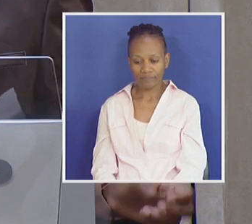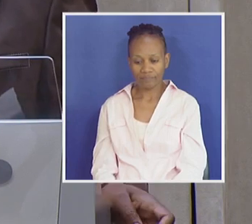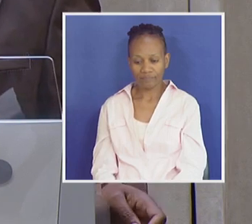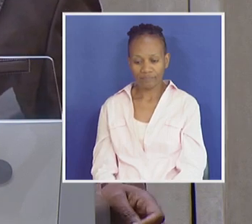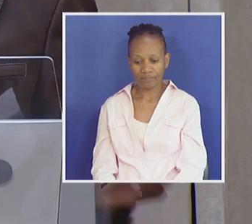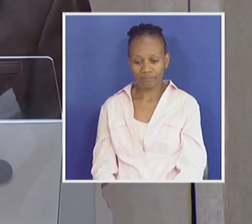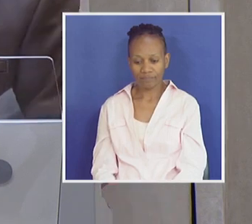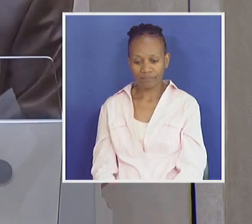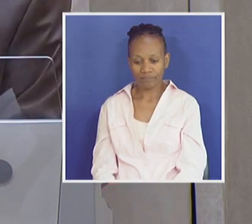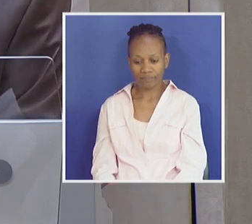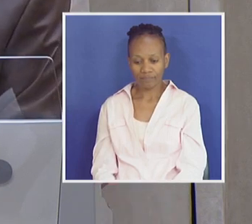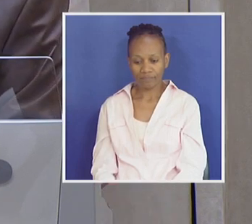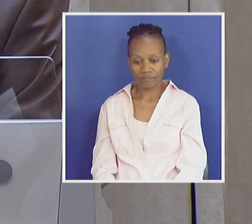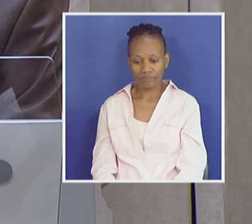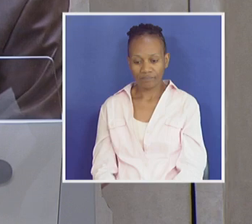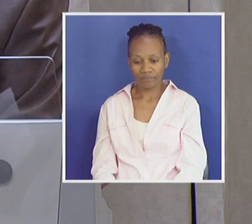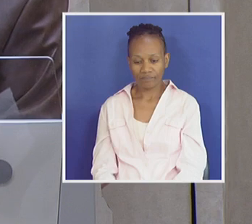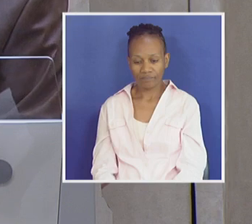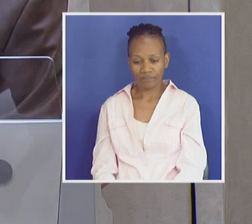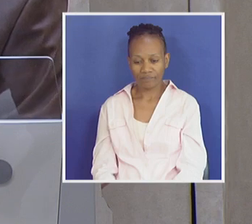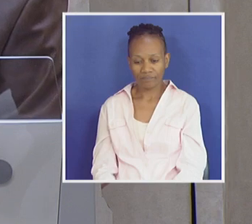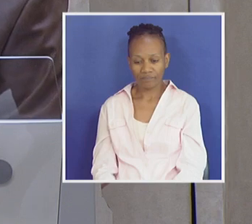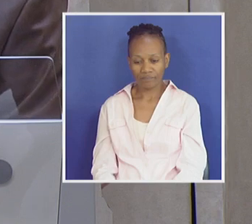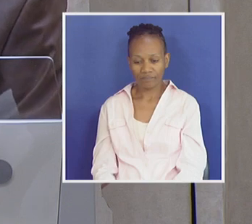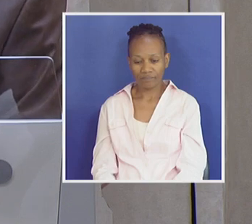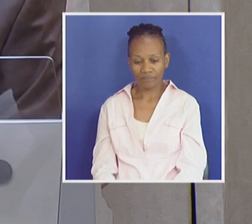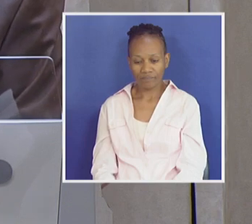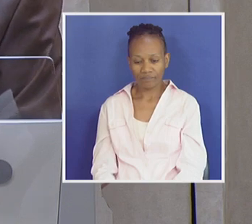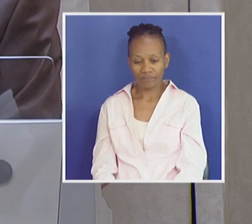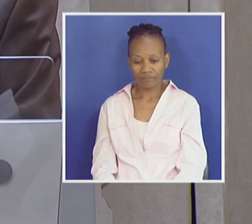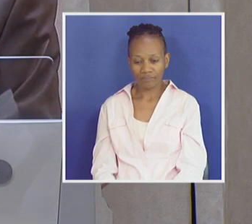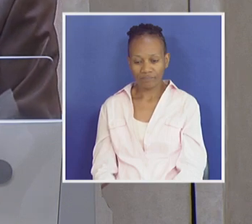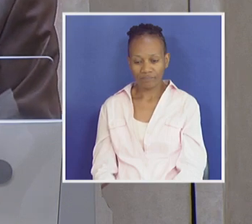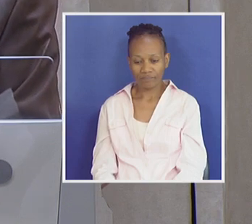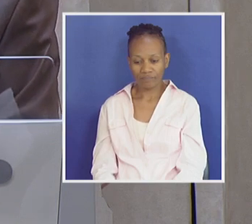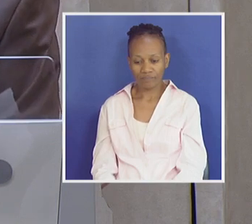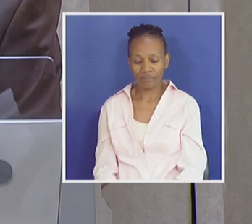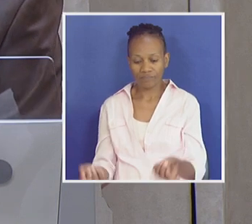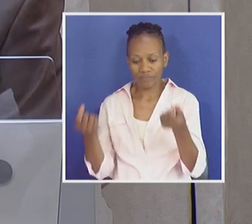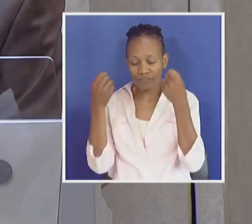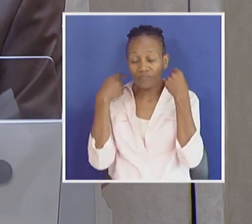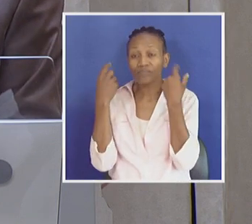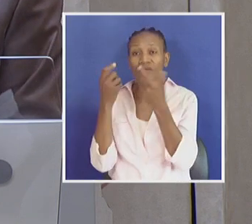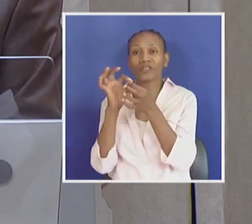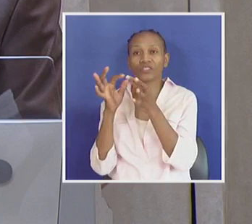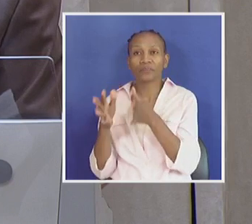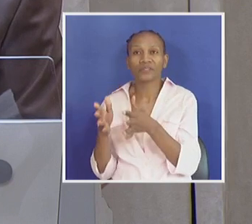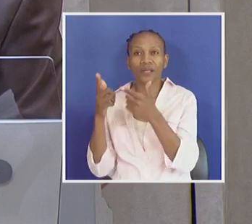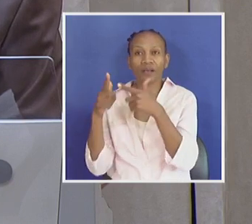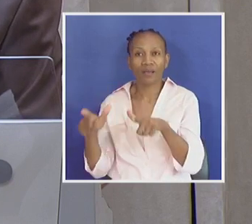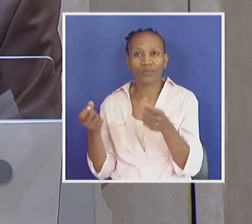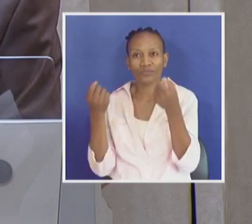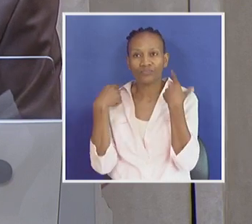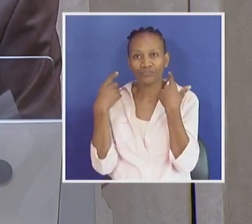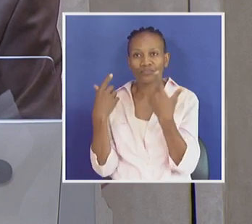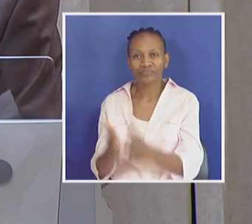put forth. It was also observed that there are security concerns that were observed. For example, in 2015, there was an